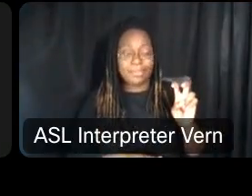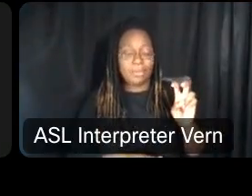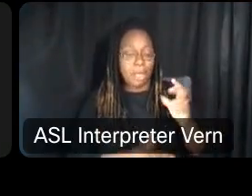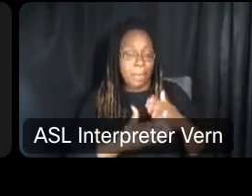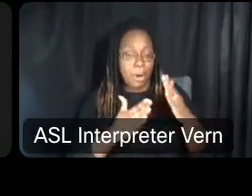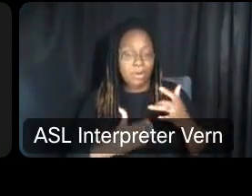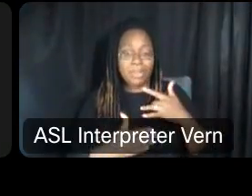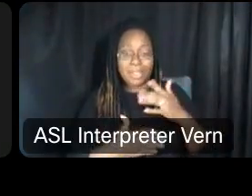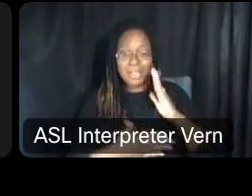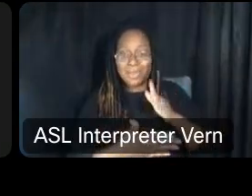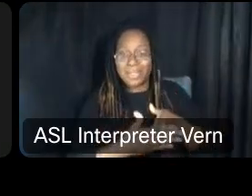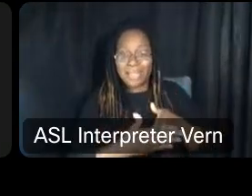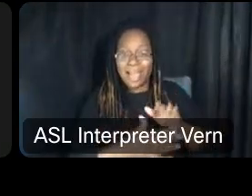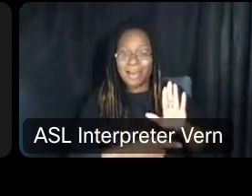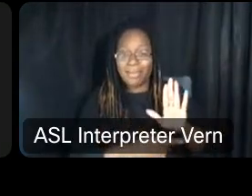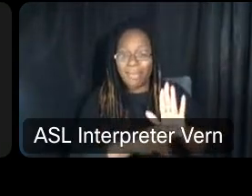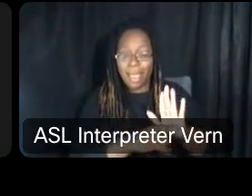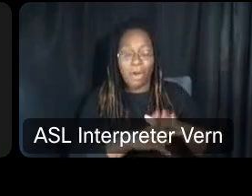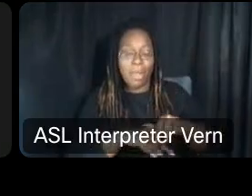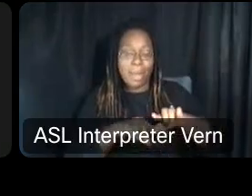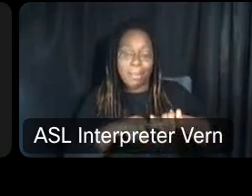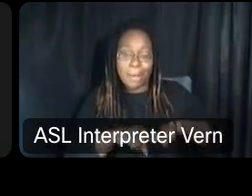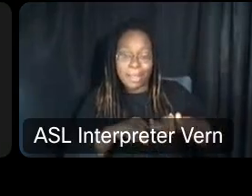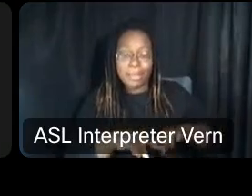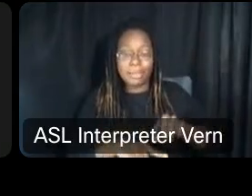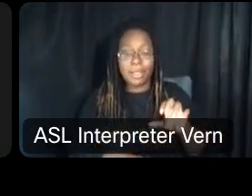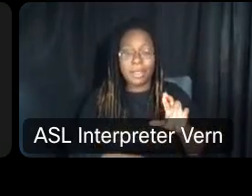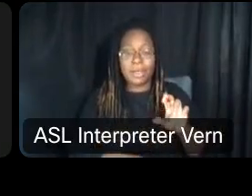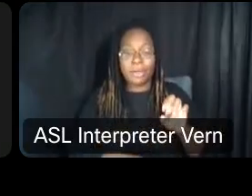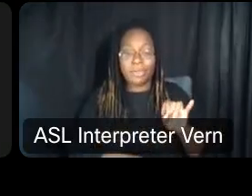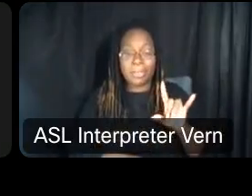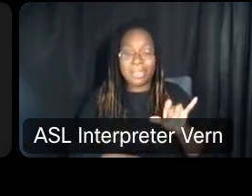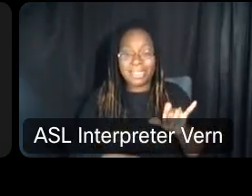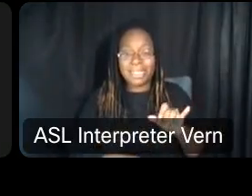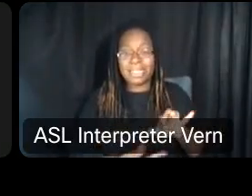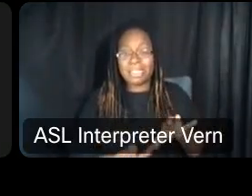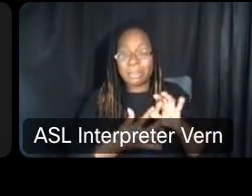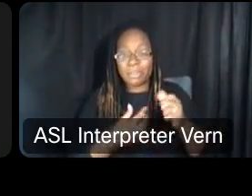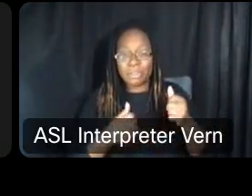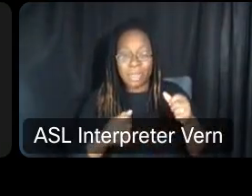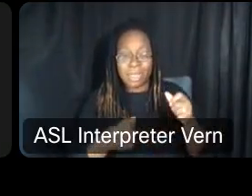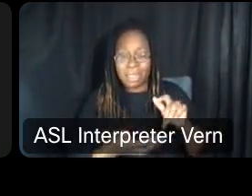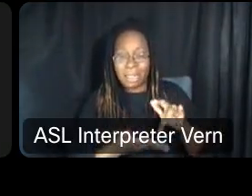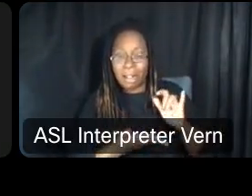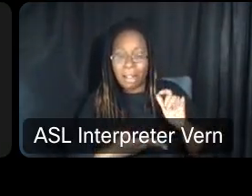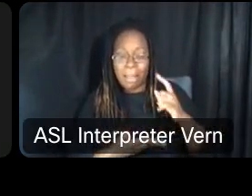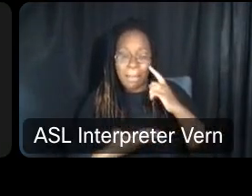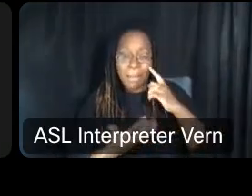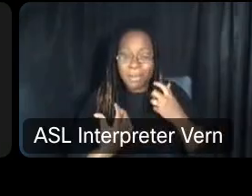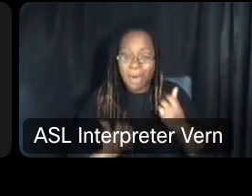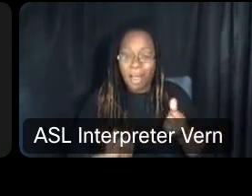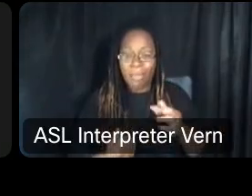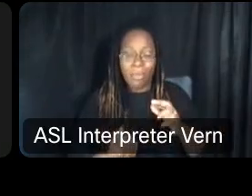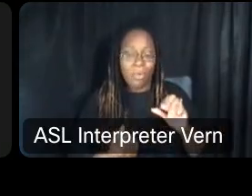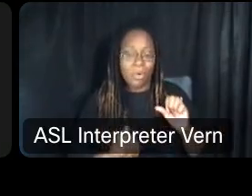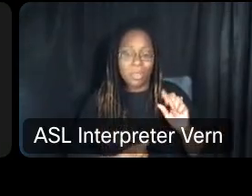especially leveraging mental health and substance use stigma around that. And they can also use records to provide evidence